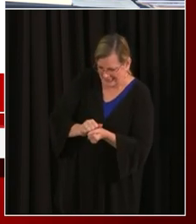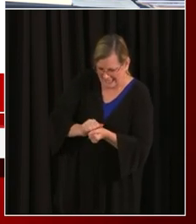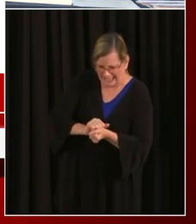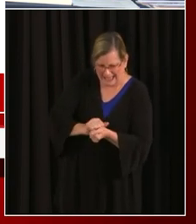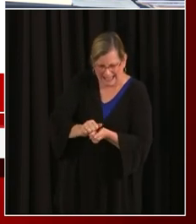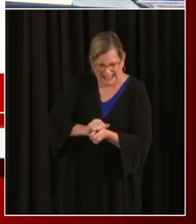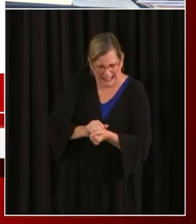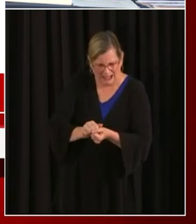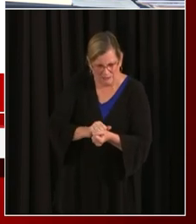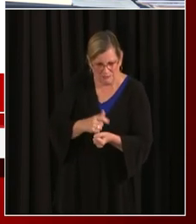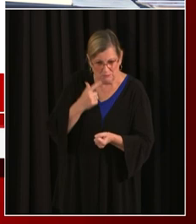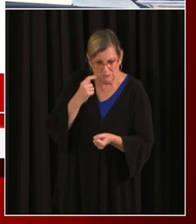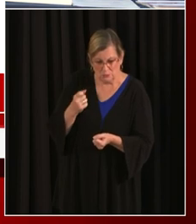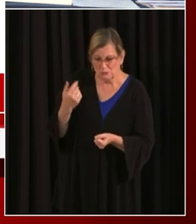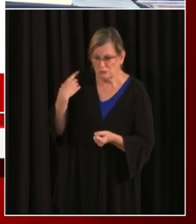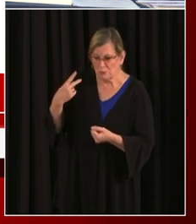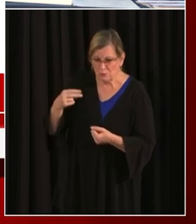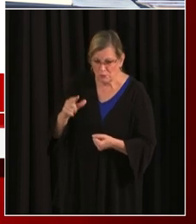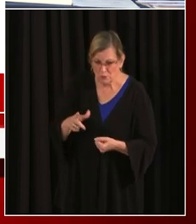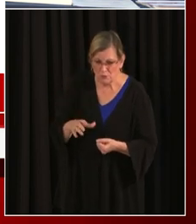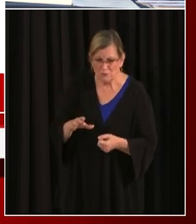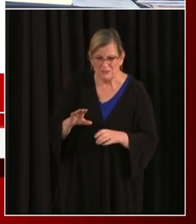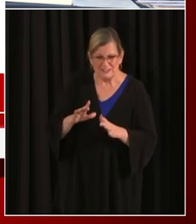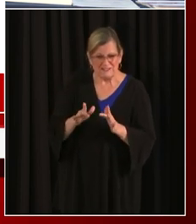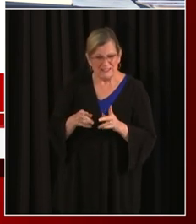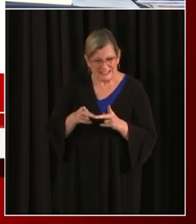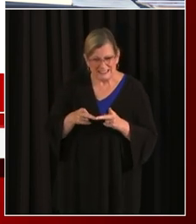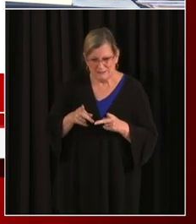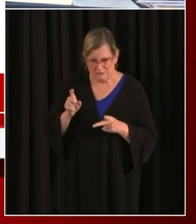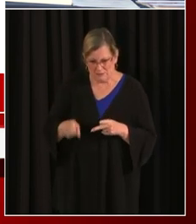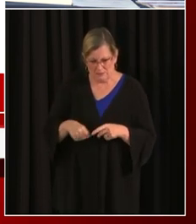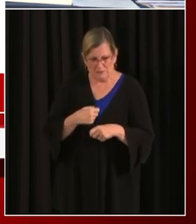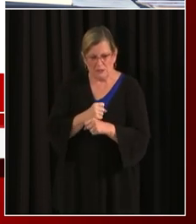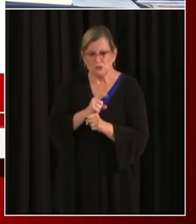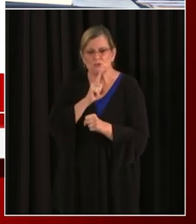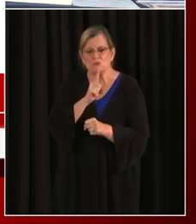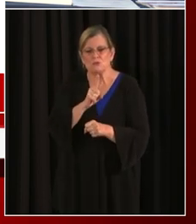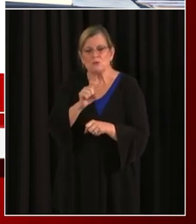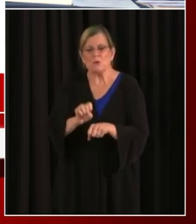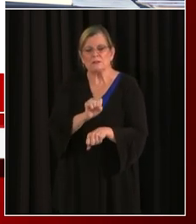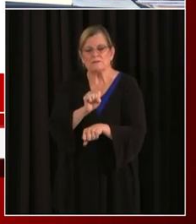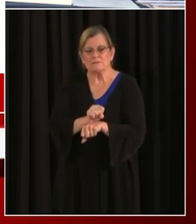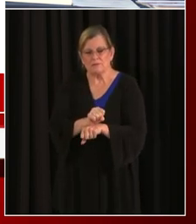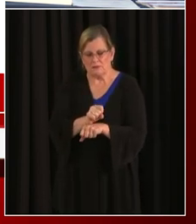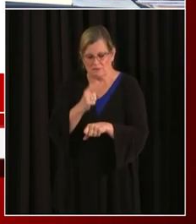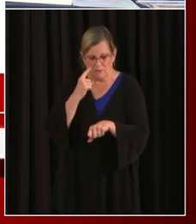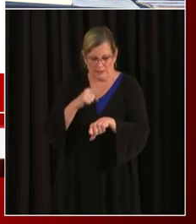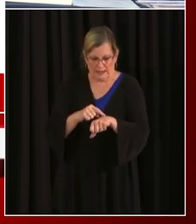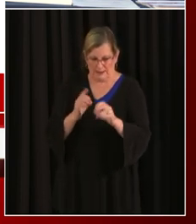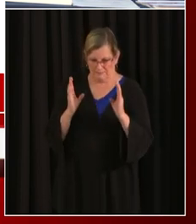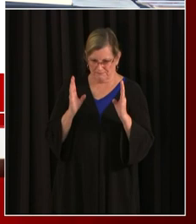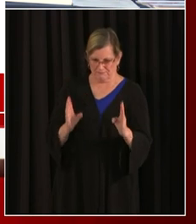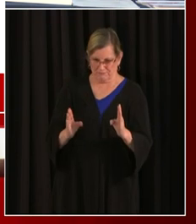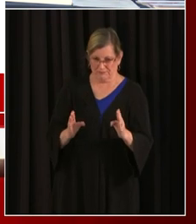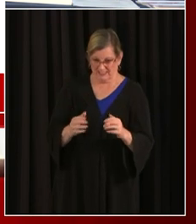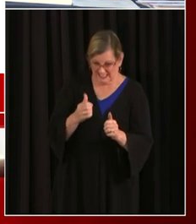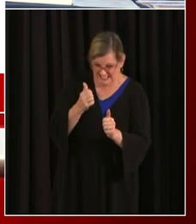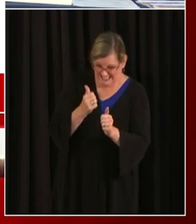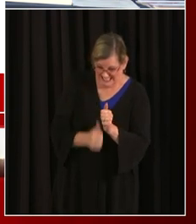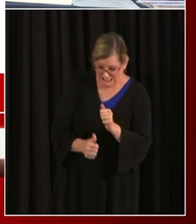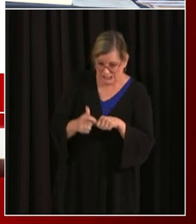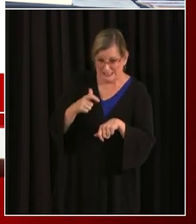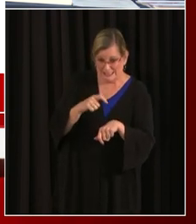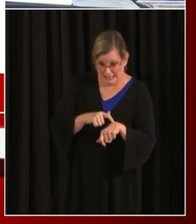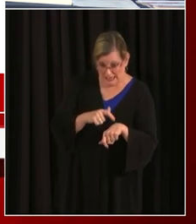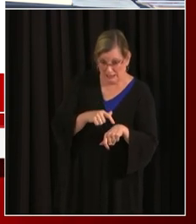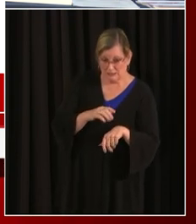our pools and fitness centers must make reservations for a specific time slot. And between each time slot, our clean